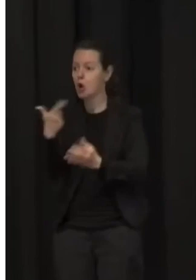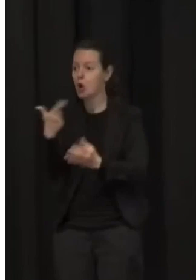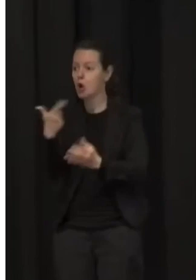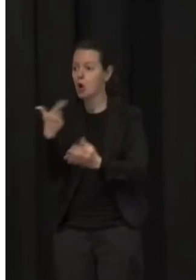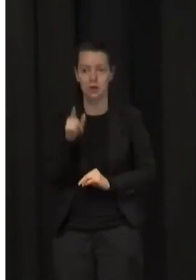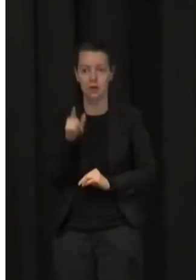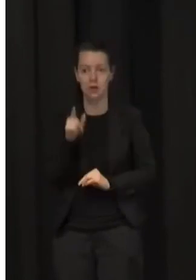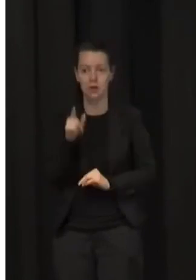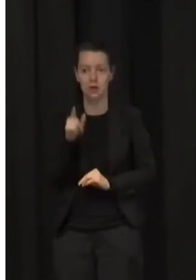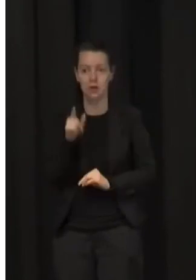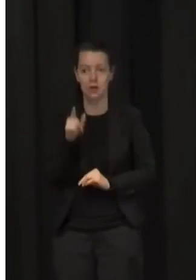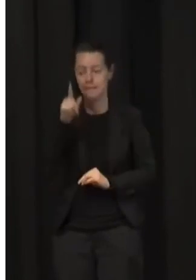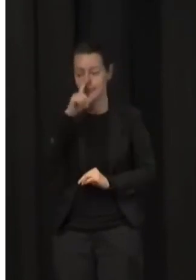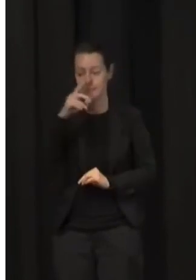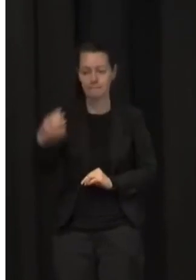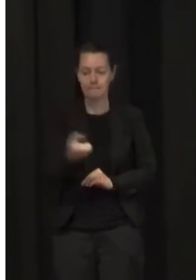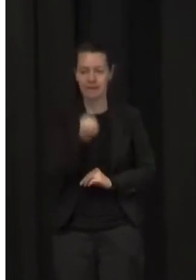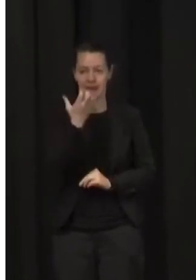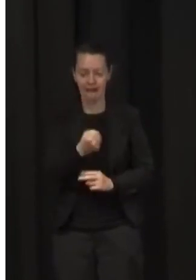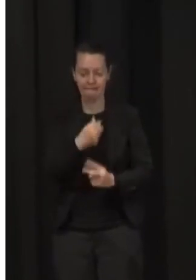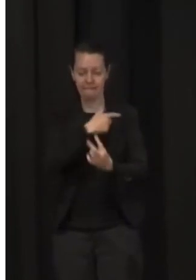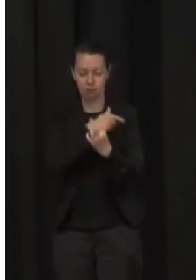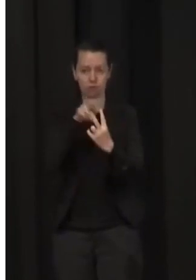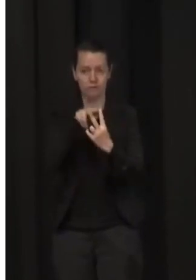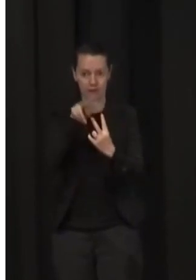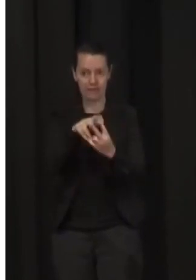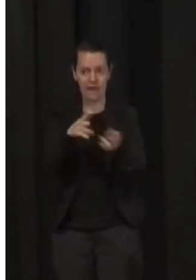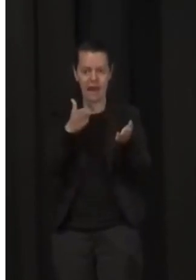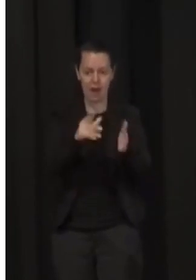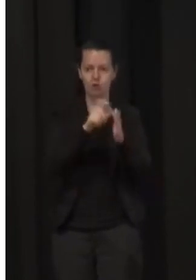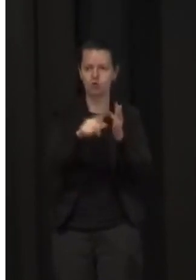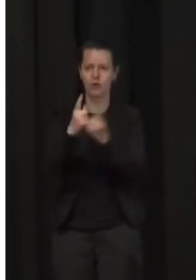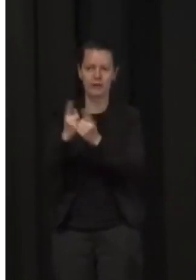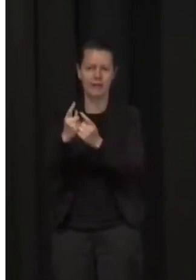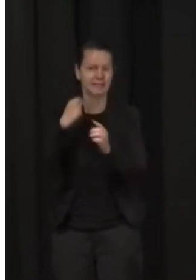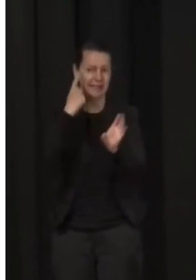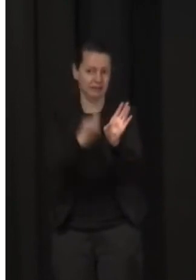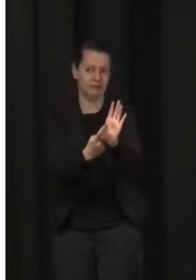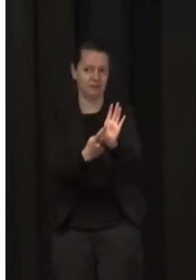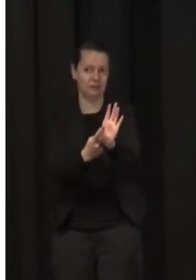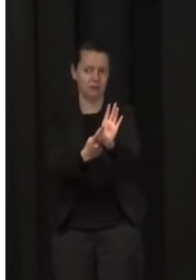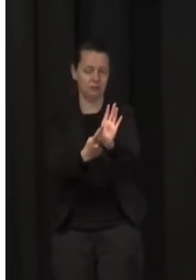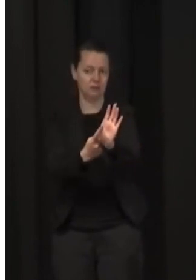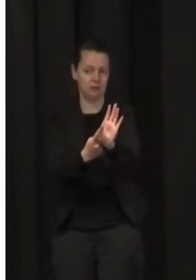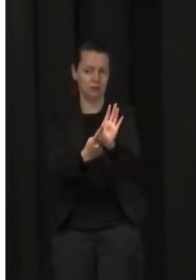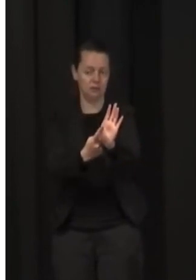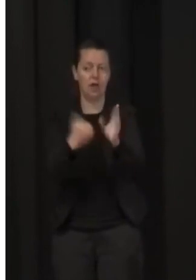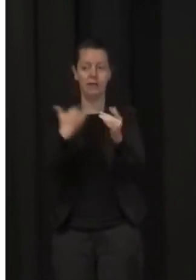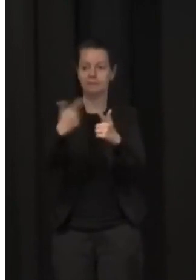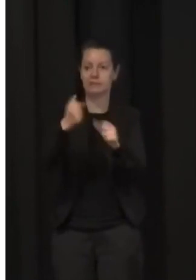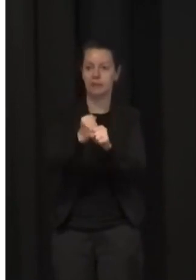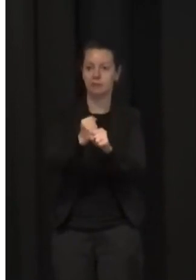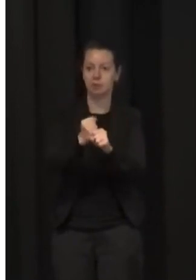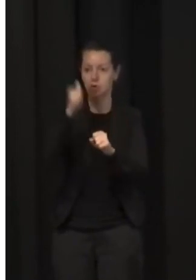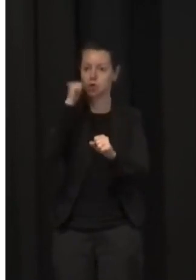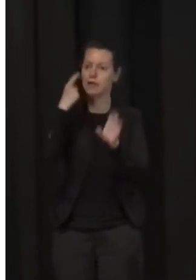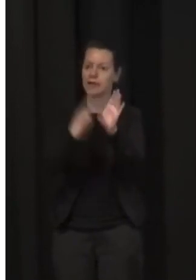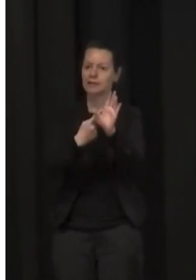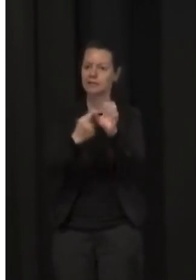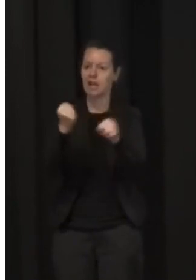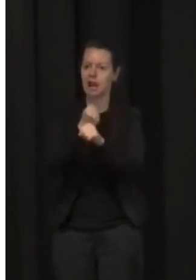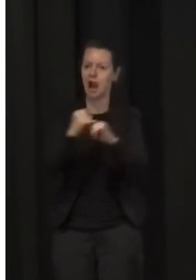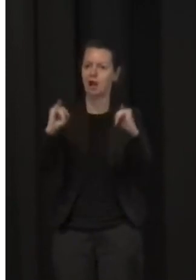We'll just repeat that again. There's been reports that there's been thousands. For instance, I'll give you an example. The Grand Prix is in April. I